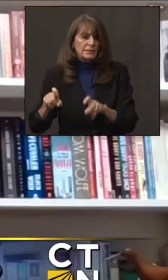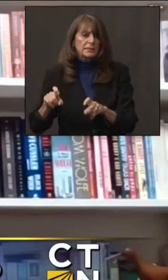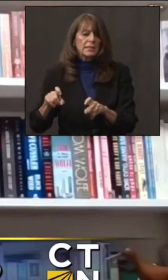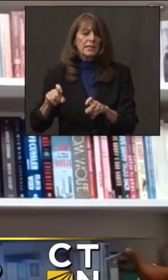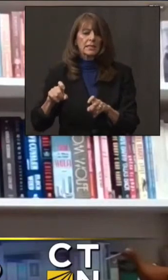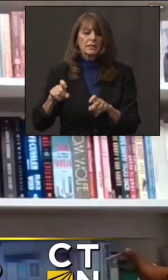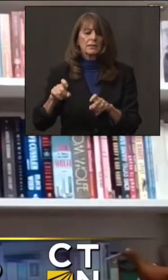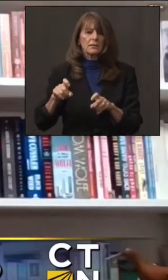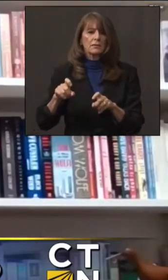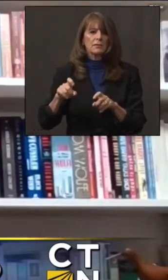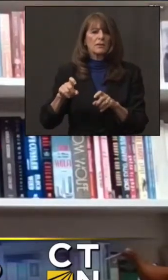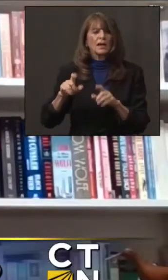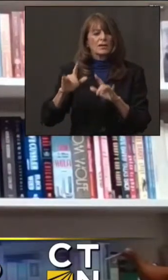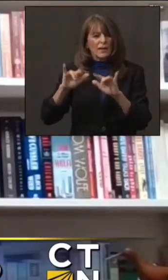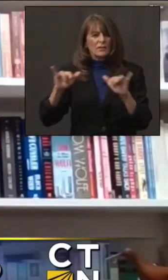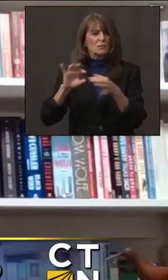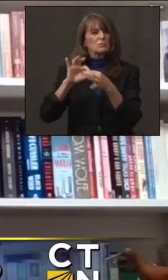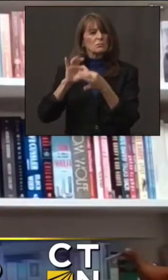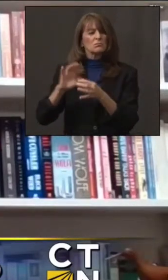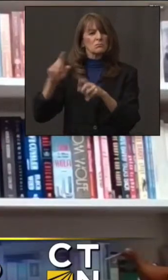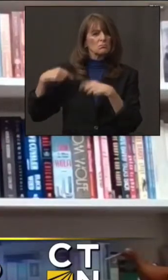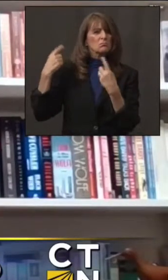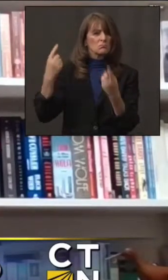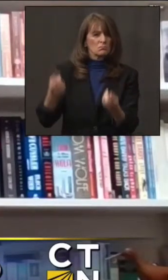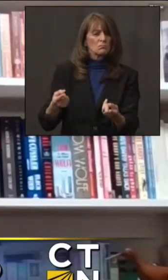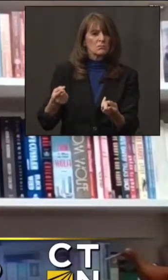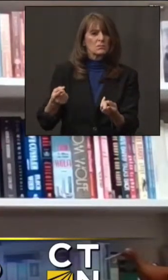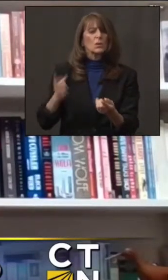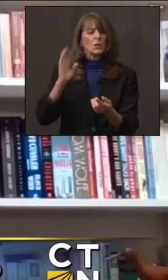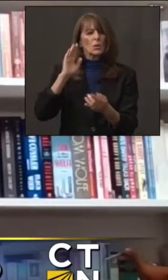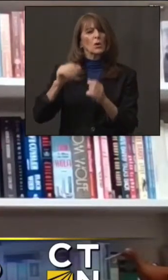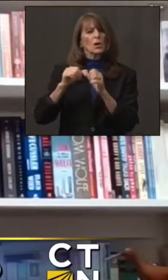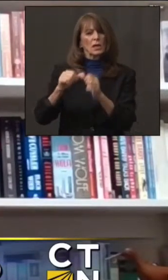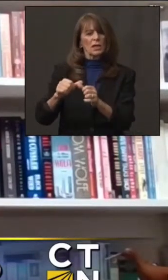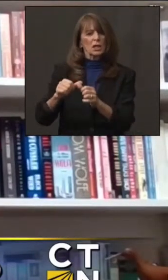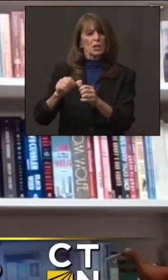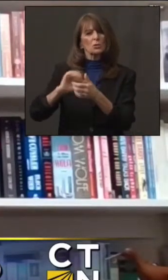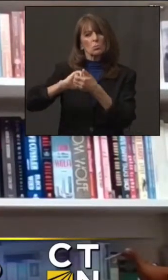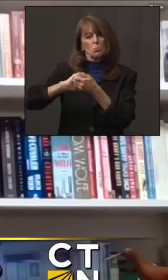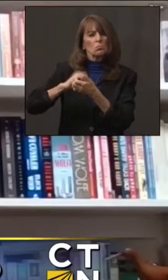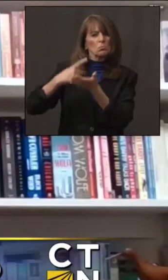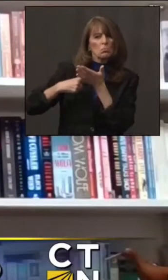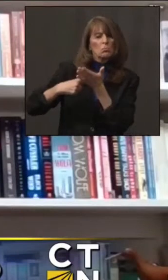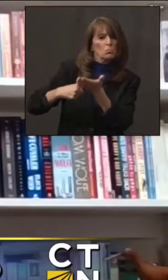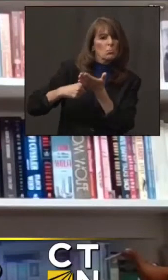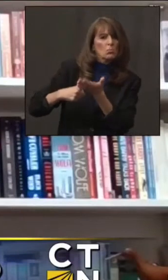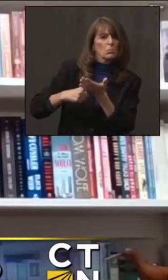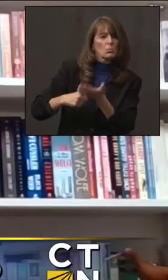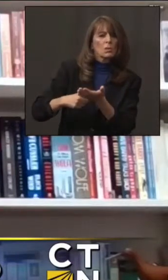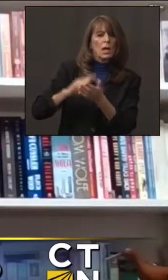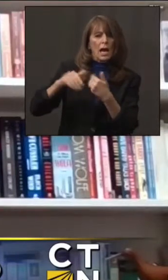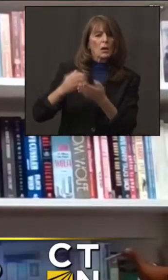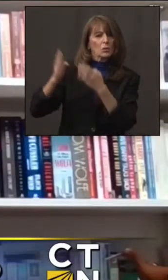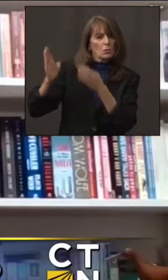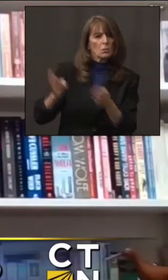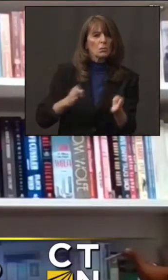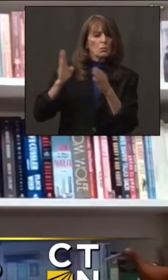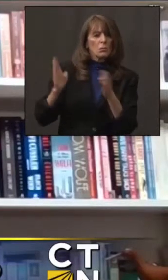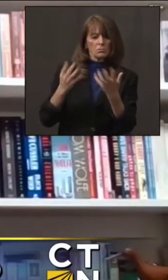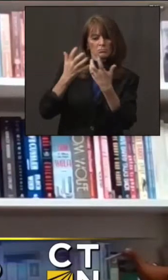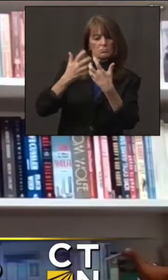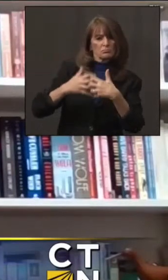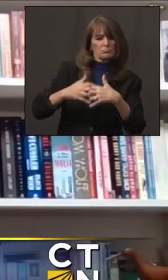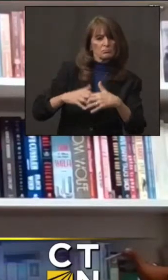all the management issues throughout the pandemic. So we'll continue to work really closely with them on rolling